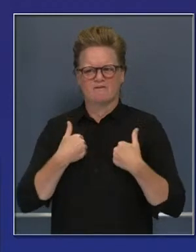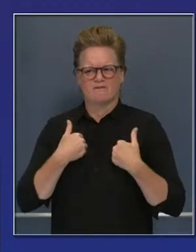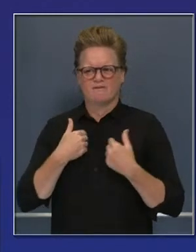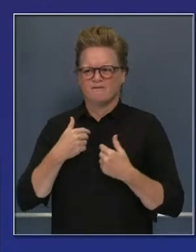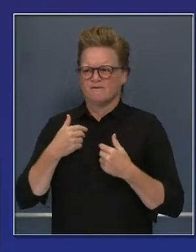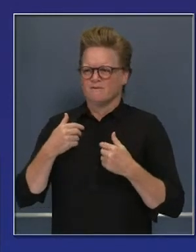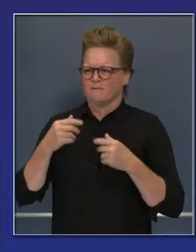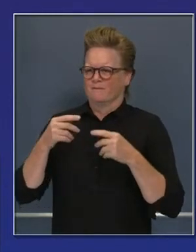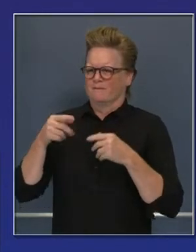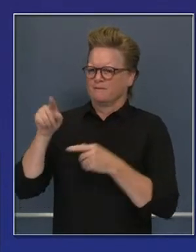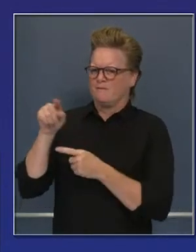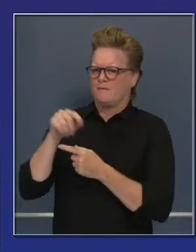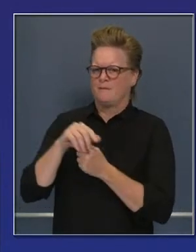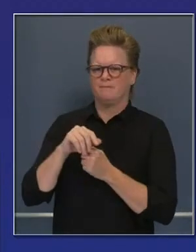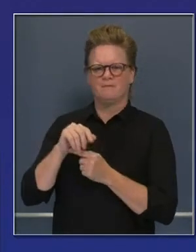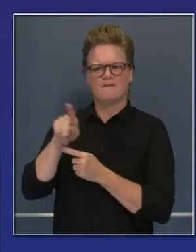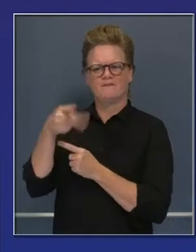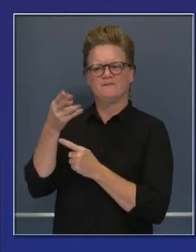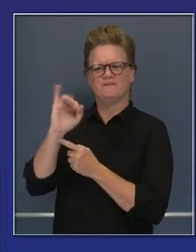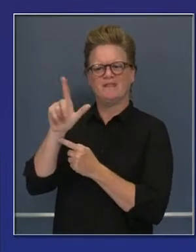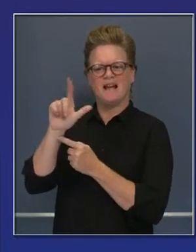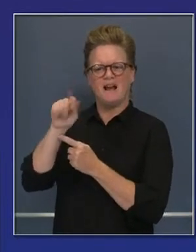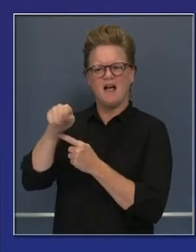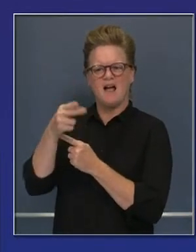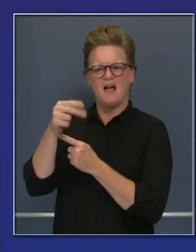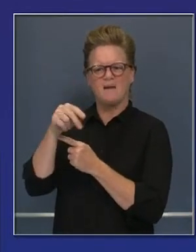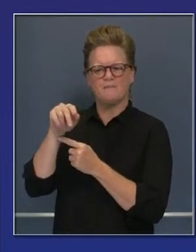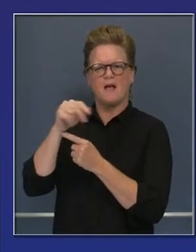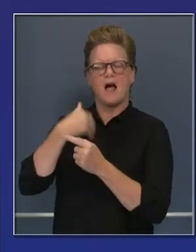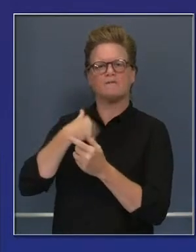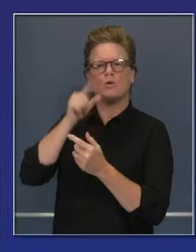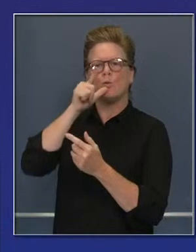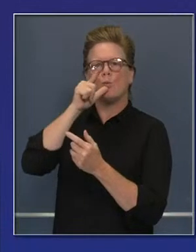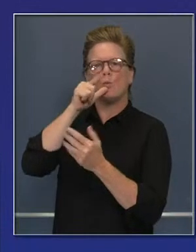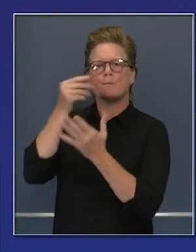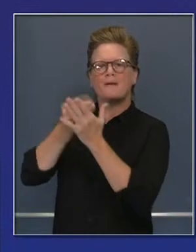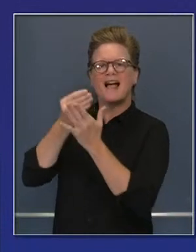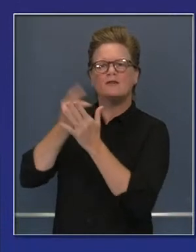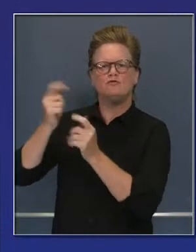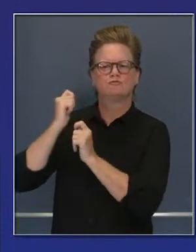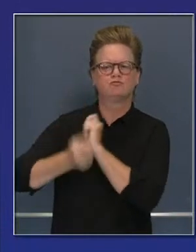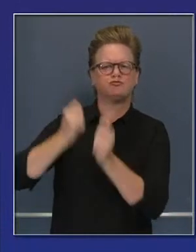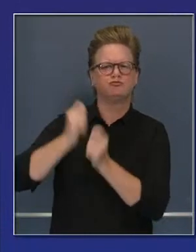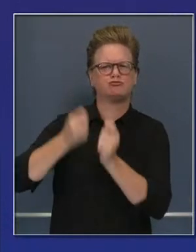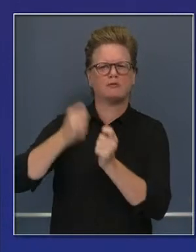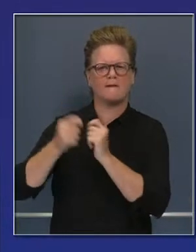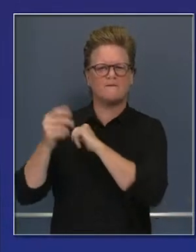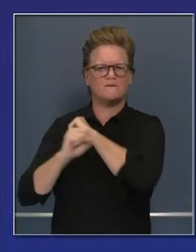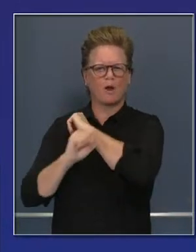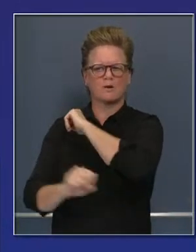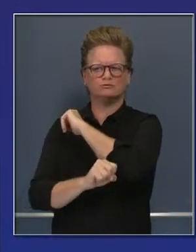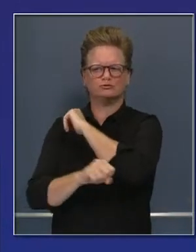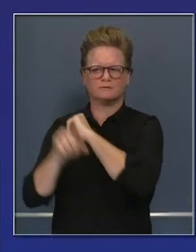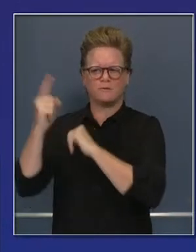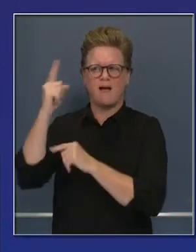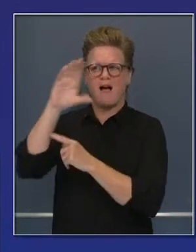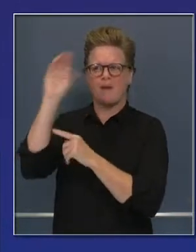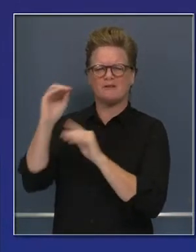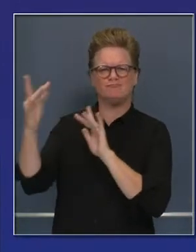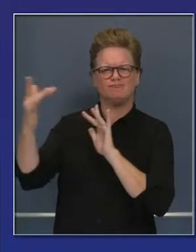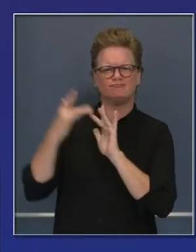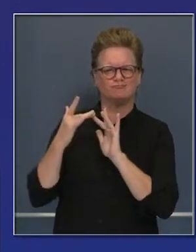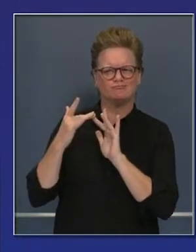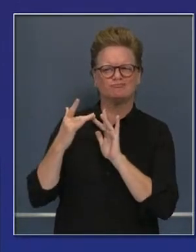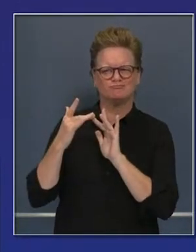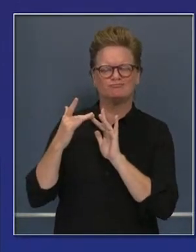here in the state of California. One of them is the Skull Foundation. The Skull Foundation reached out to us and committed to a